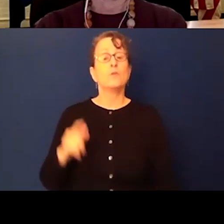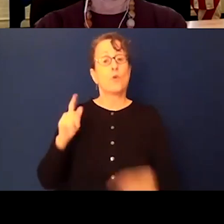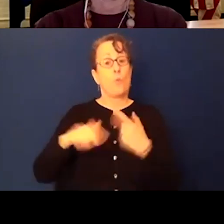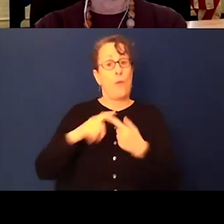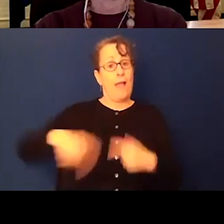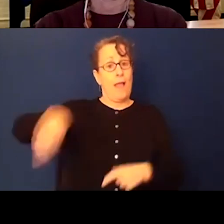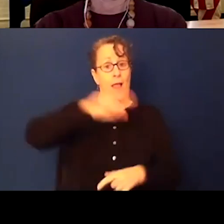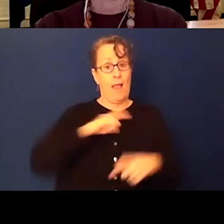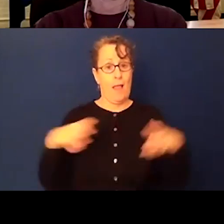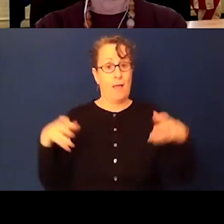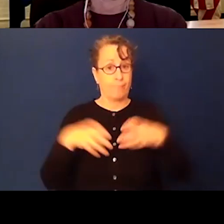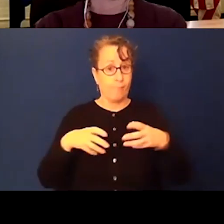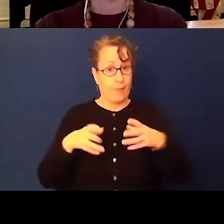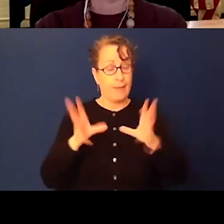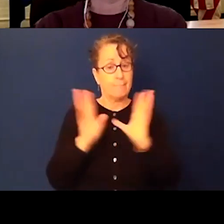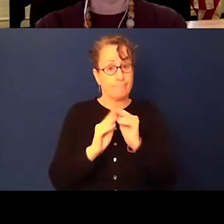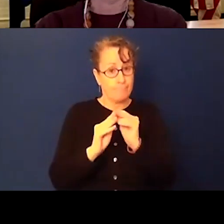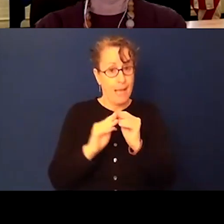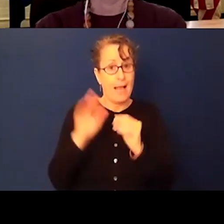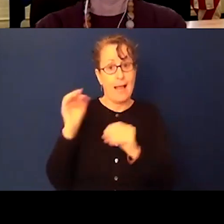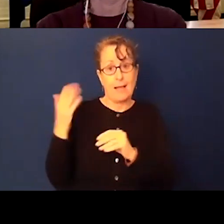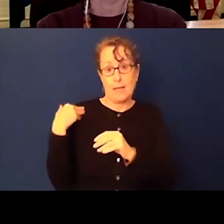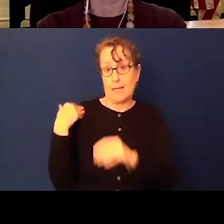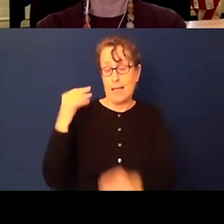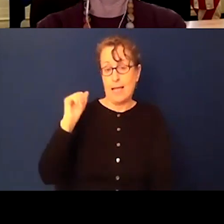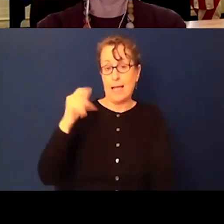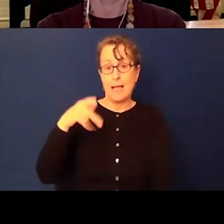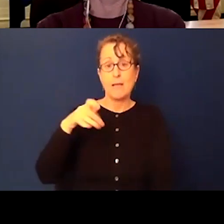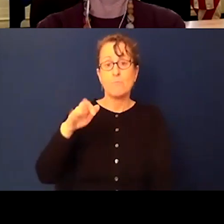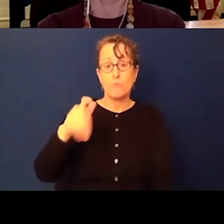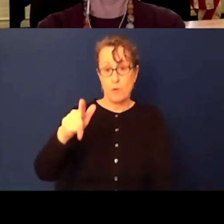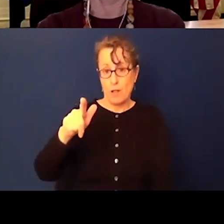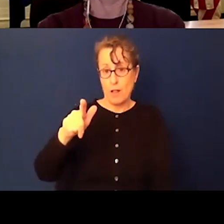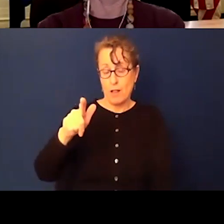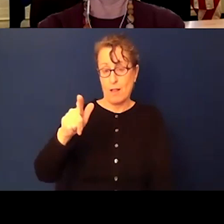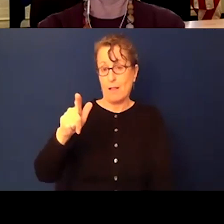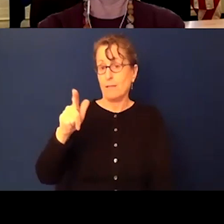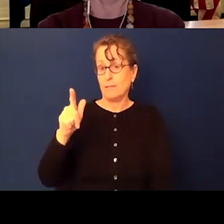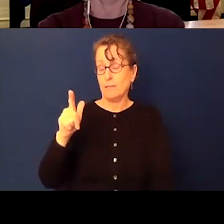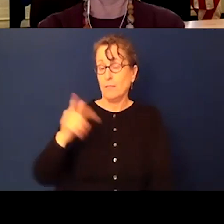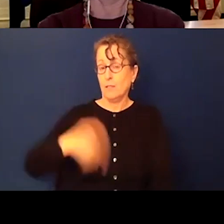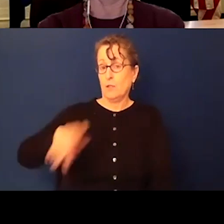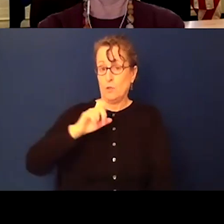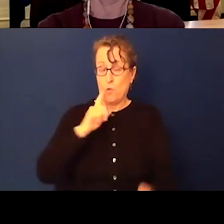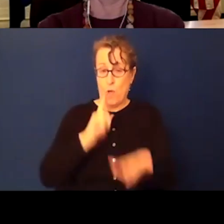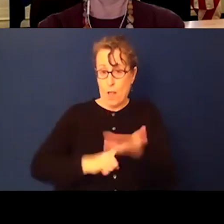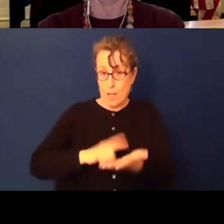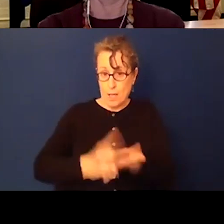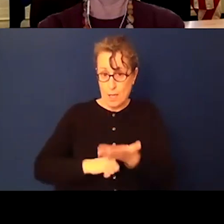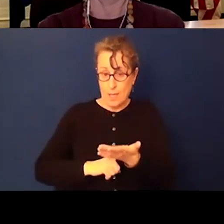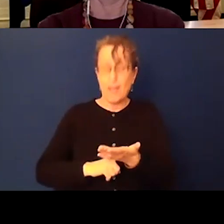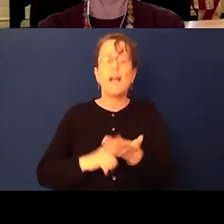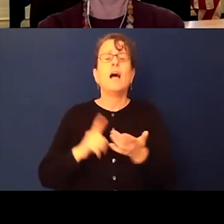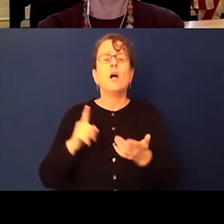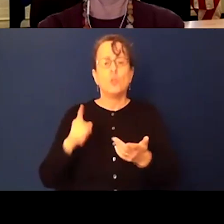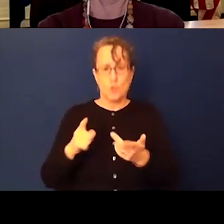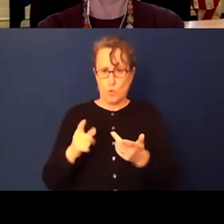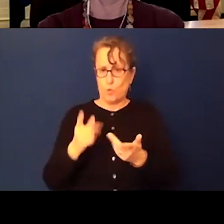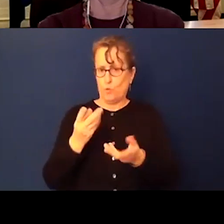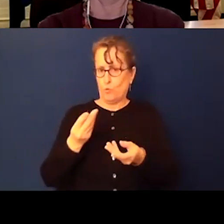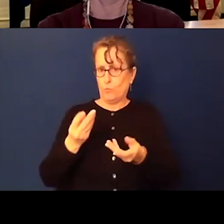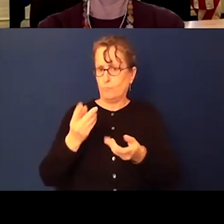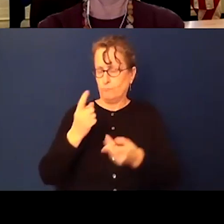that sometime around now, May or possibly June, that I would return to you with a proposed